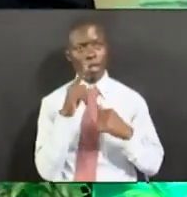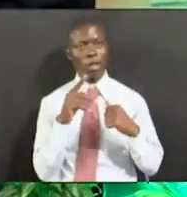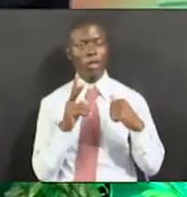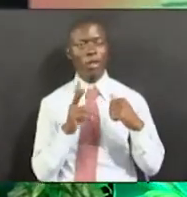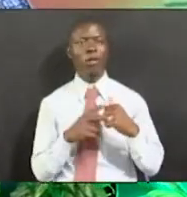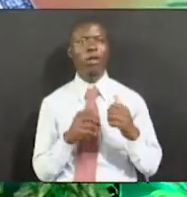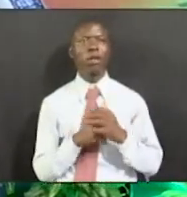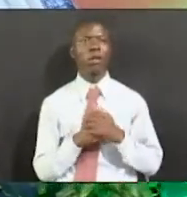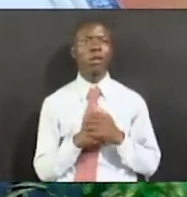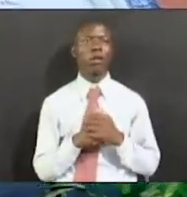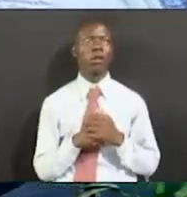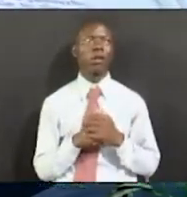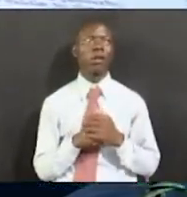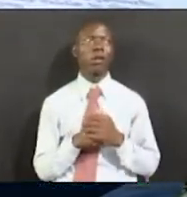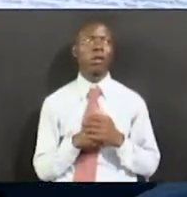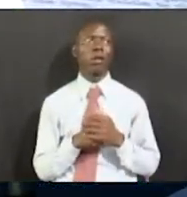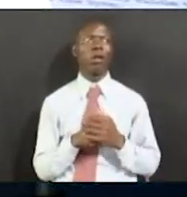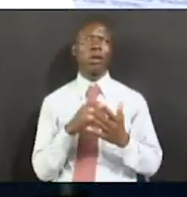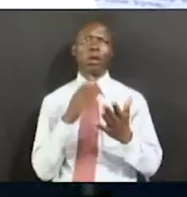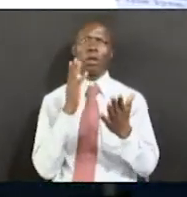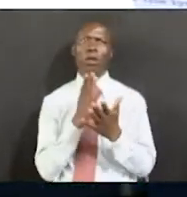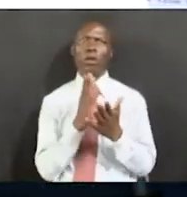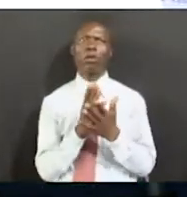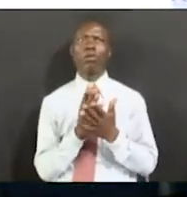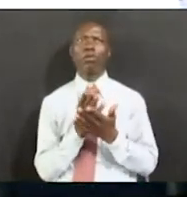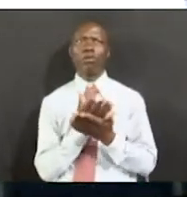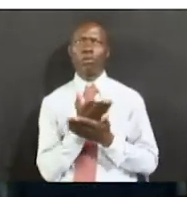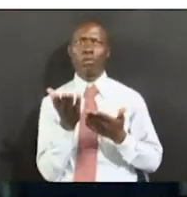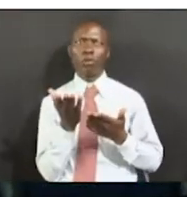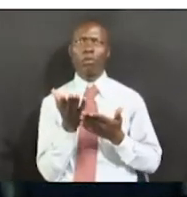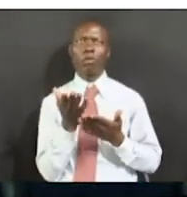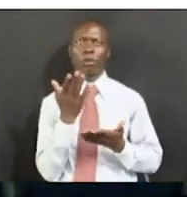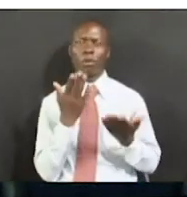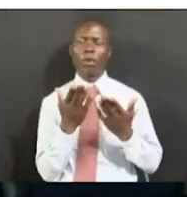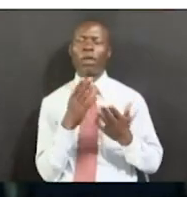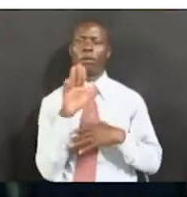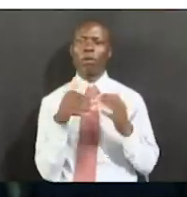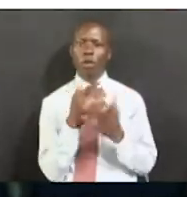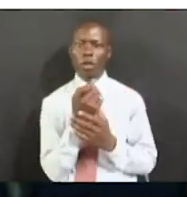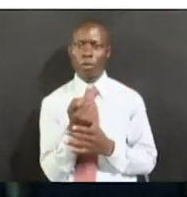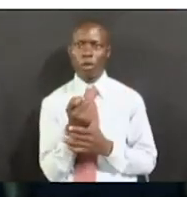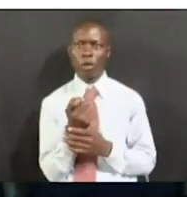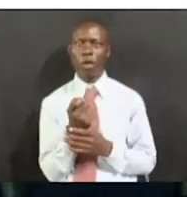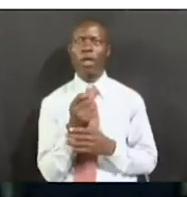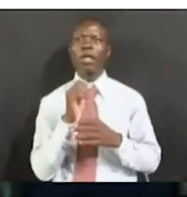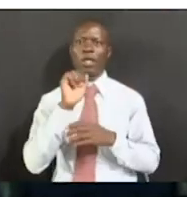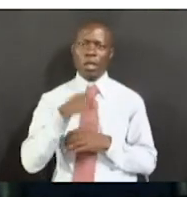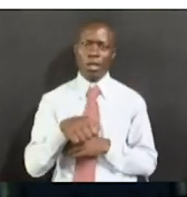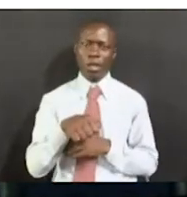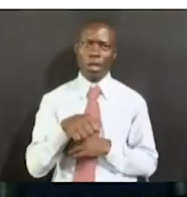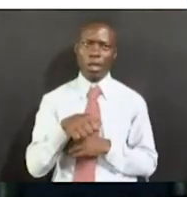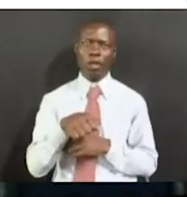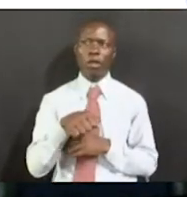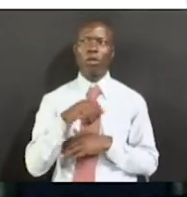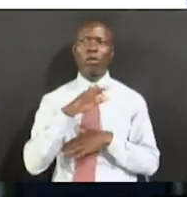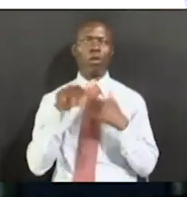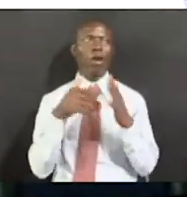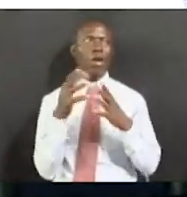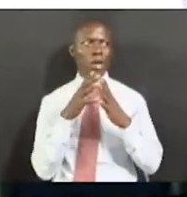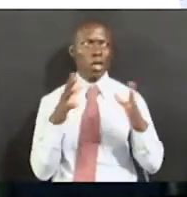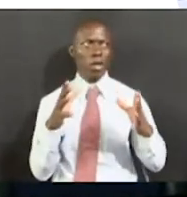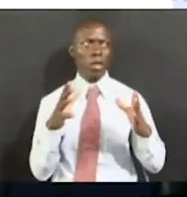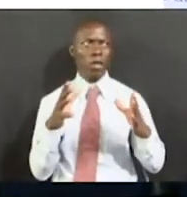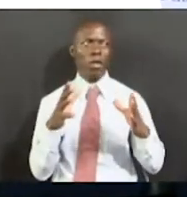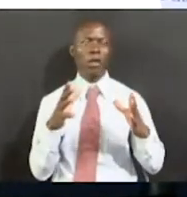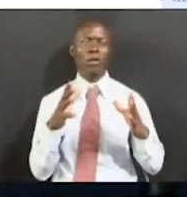say? Though your beginning may be small, yet your latter what? Will